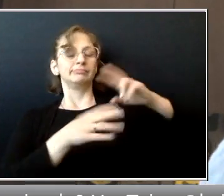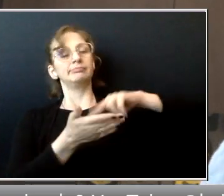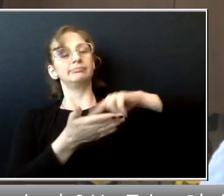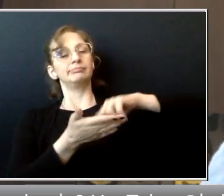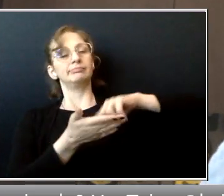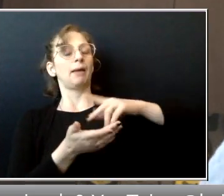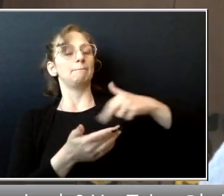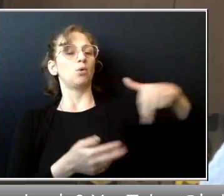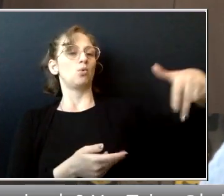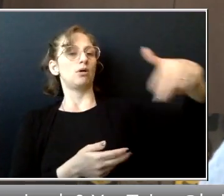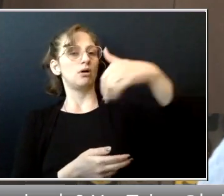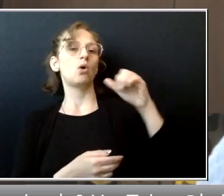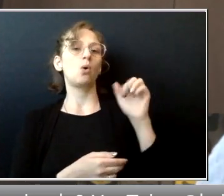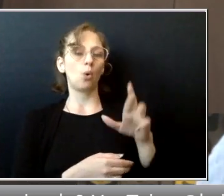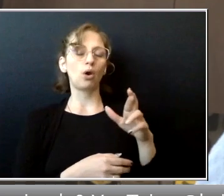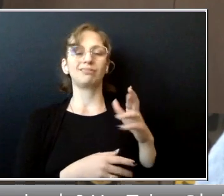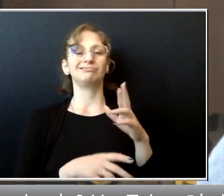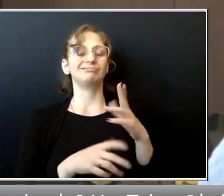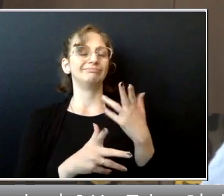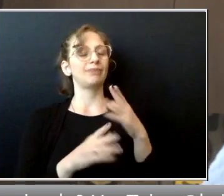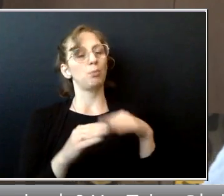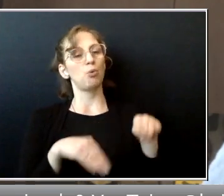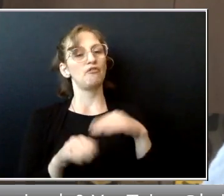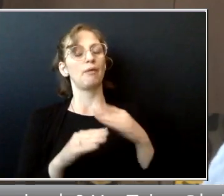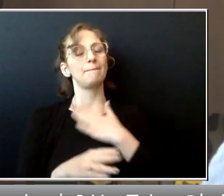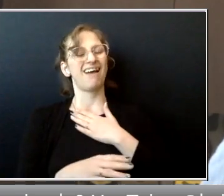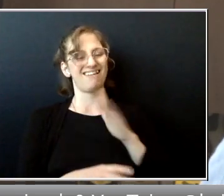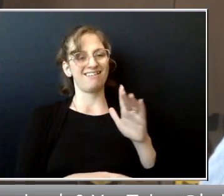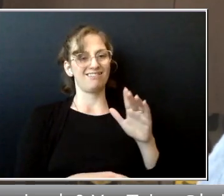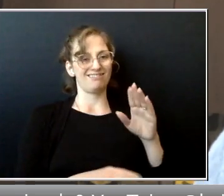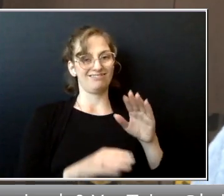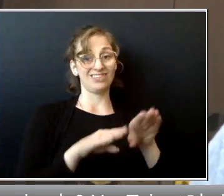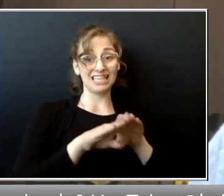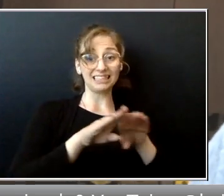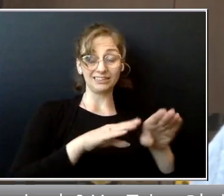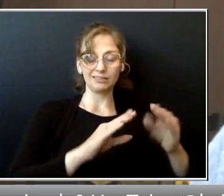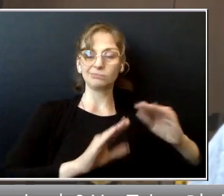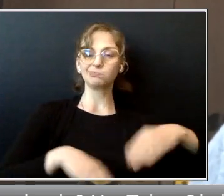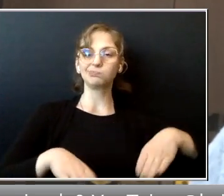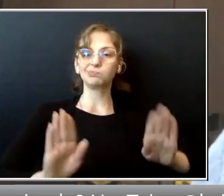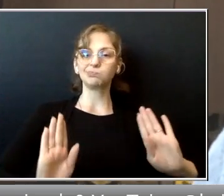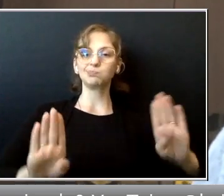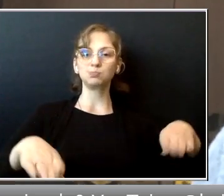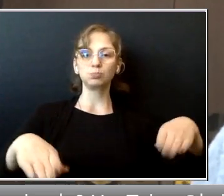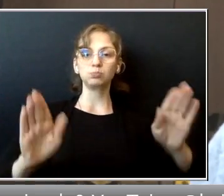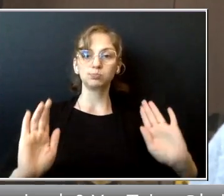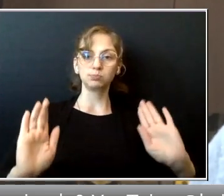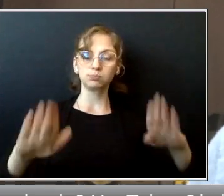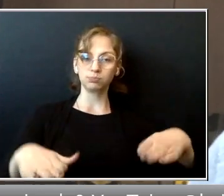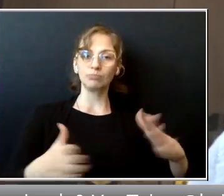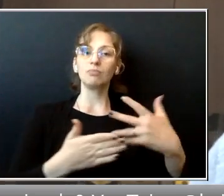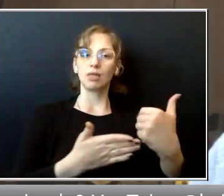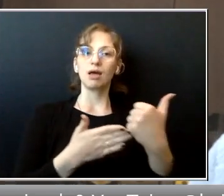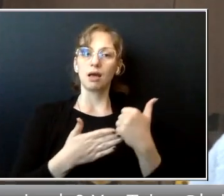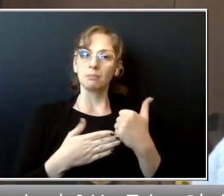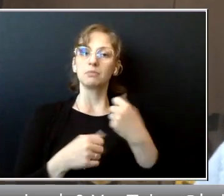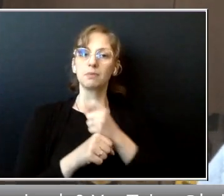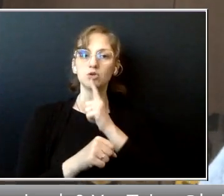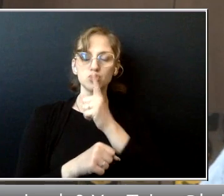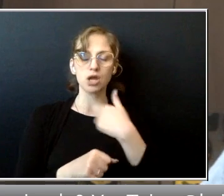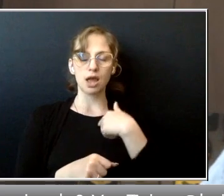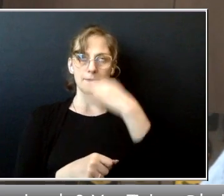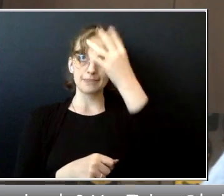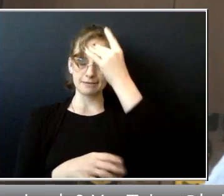my feet a little more active than I had in the past. And that seems to, at least mentally, help make sure that I'm thinking about it more